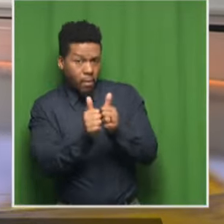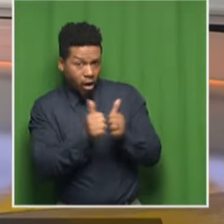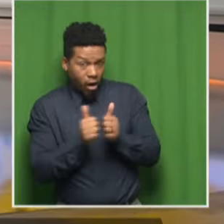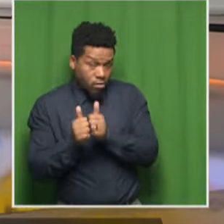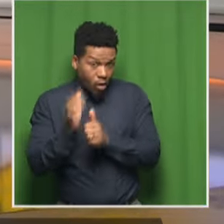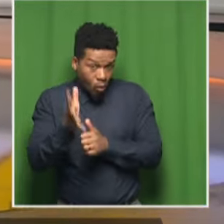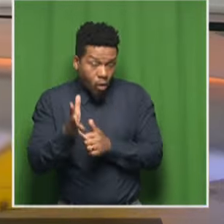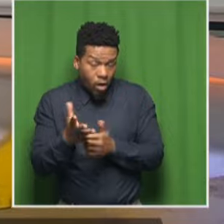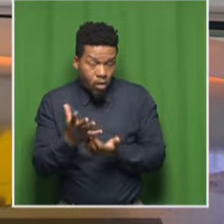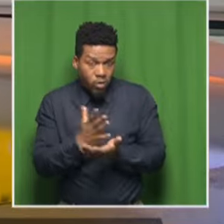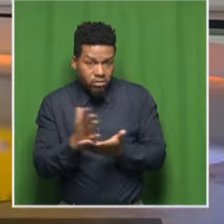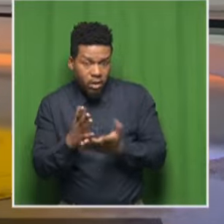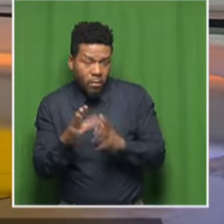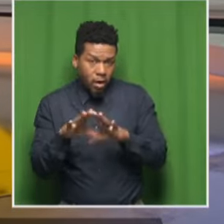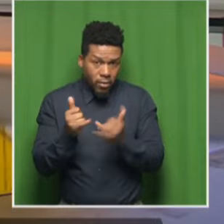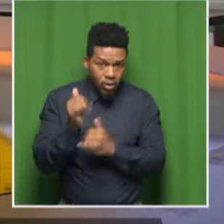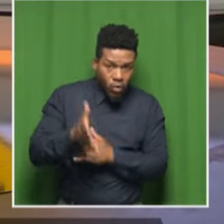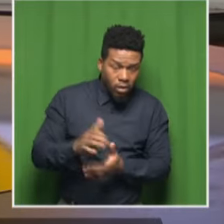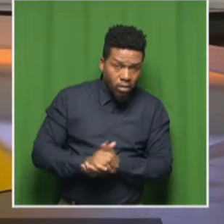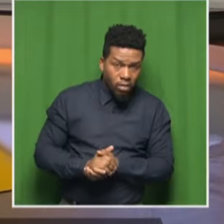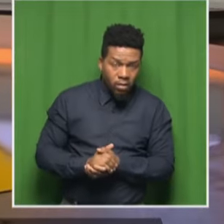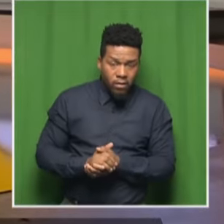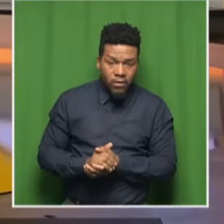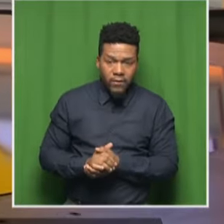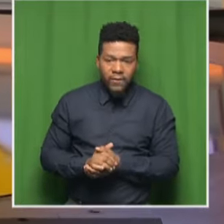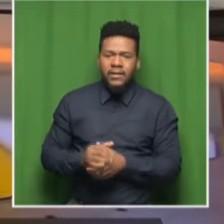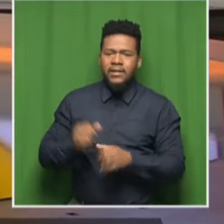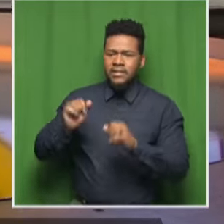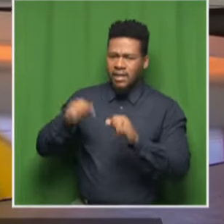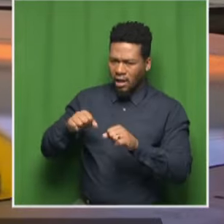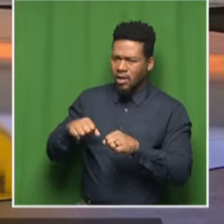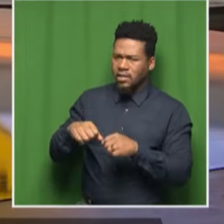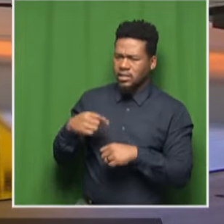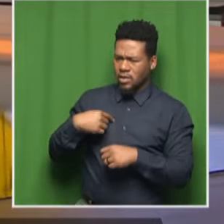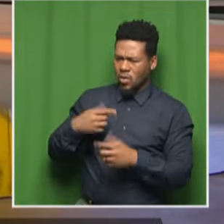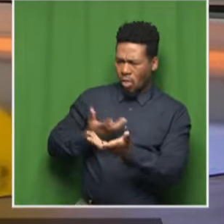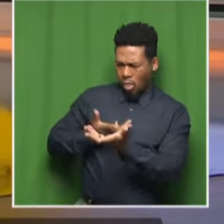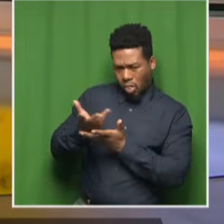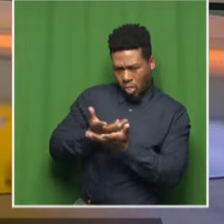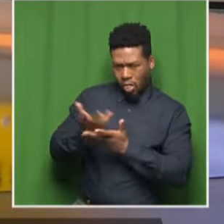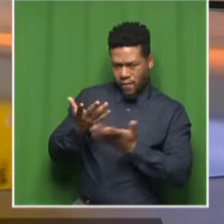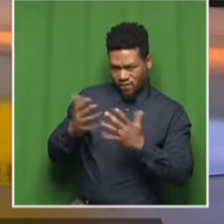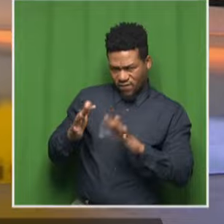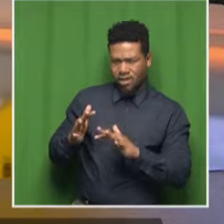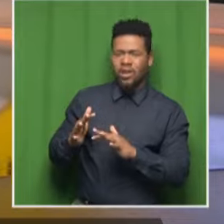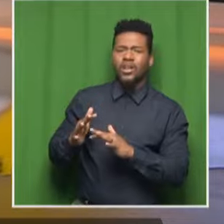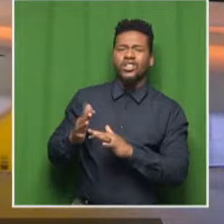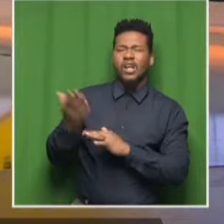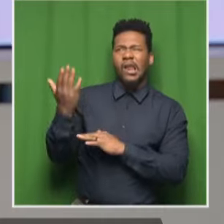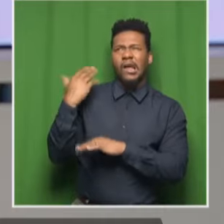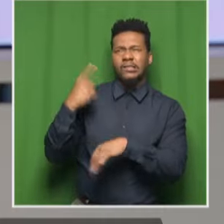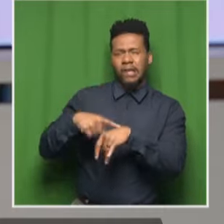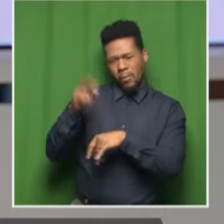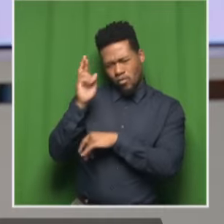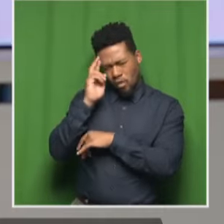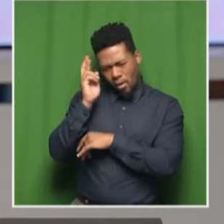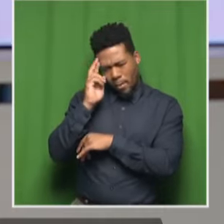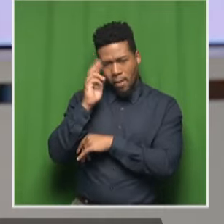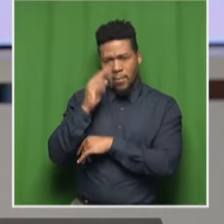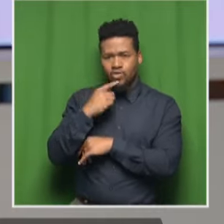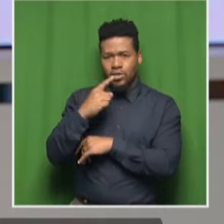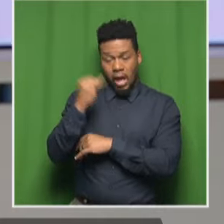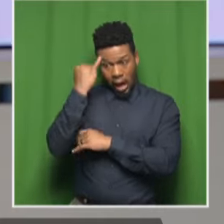sure. I remember we had a conversation about this actually, saying that, you know what, with this initiative, with the reach we